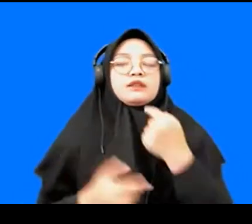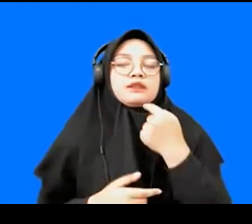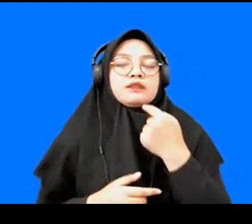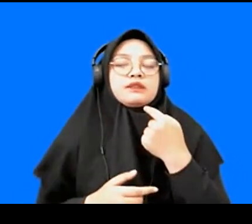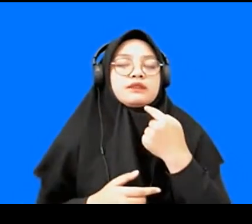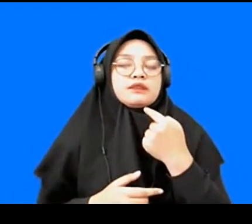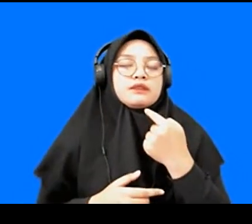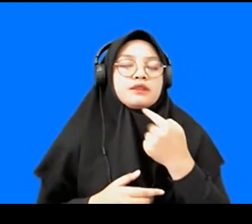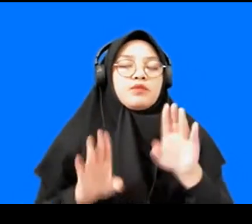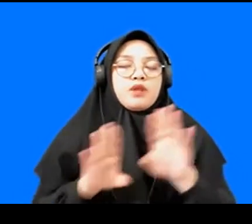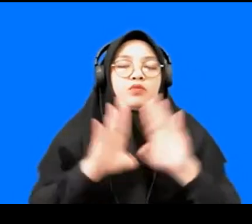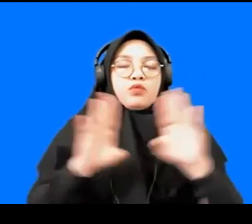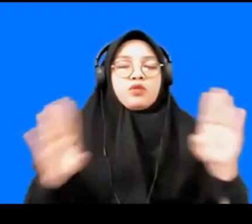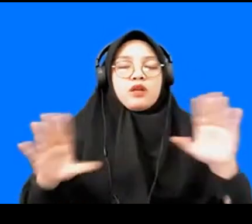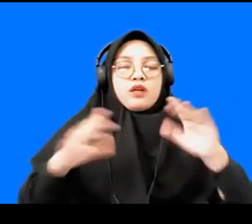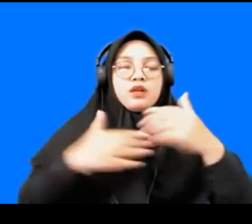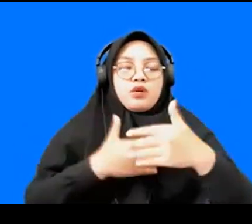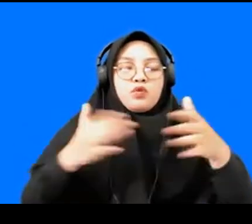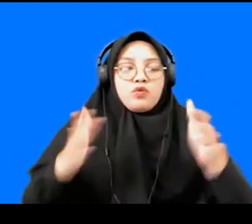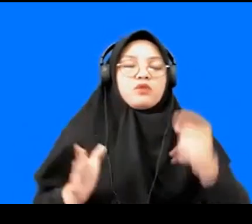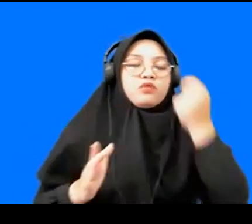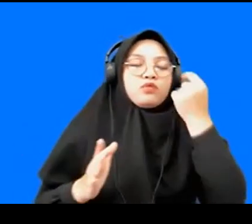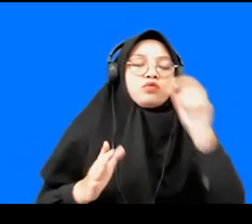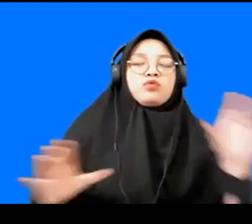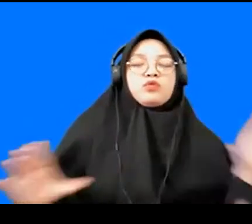for participation, public hearing, etc. I think